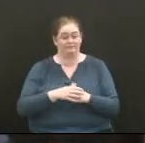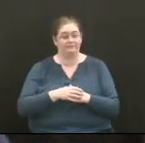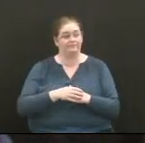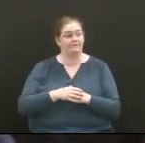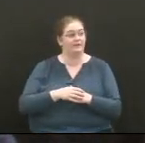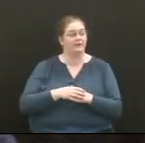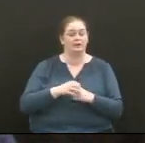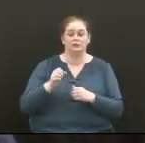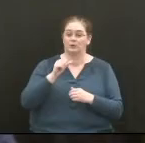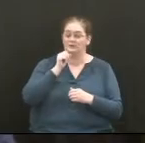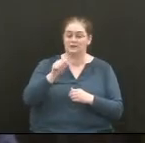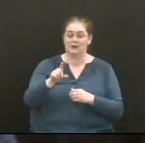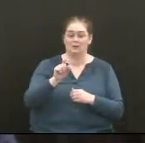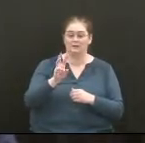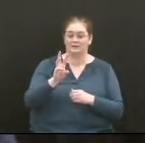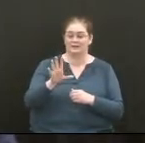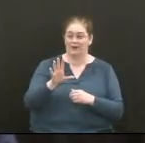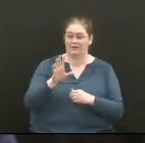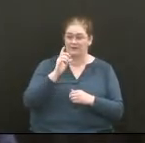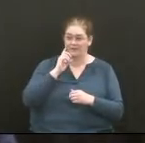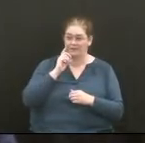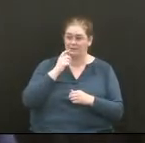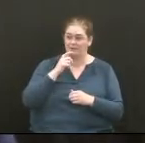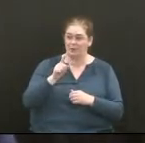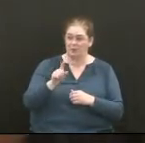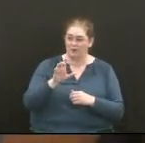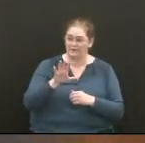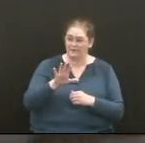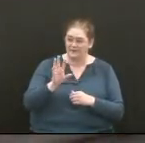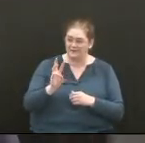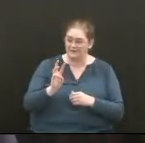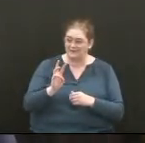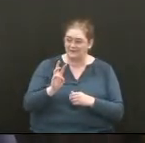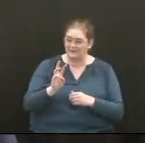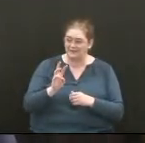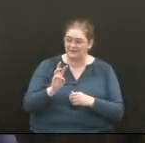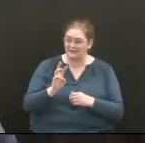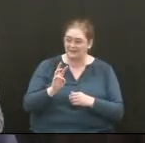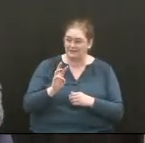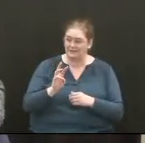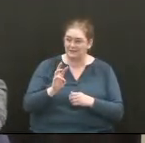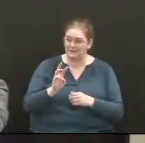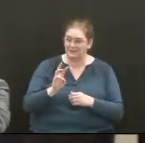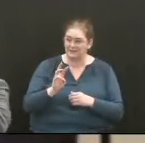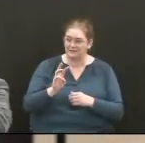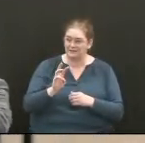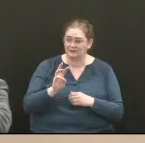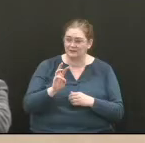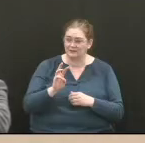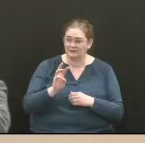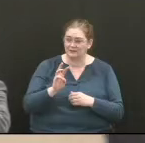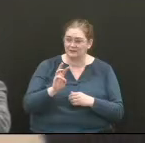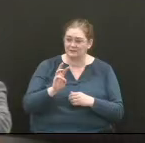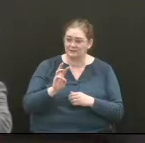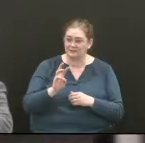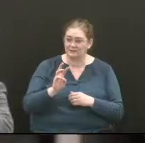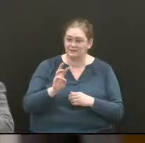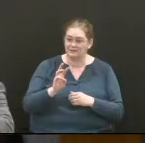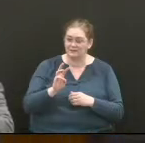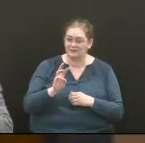you're so it's not 165, I think that's what we said initially. It's 156. I think it's 156, right? Yeah, that's based